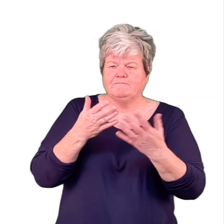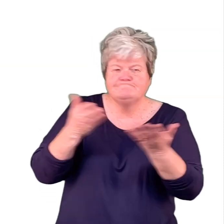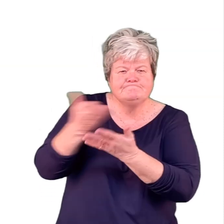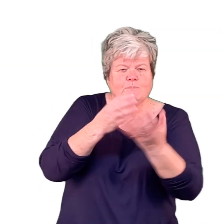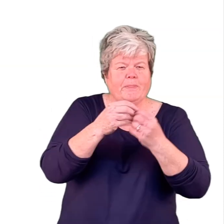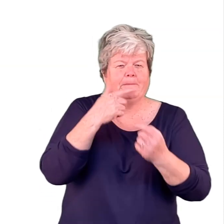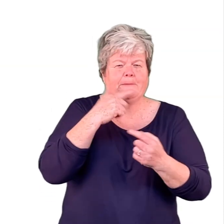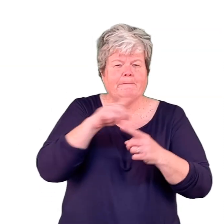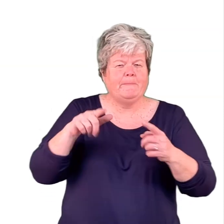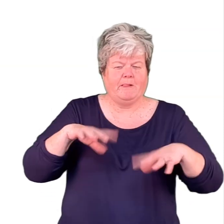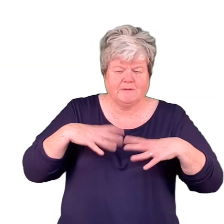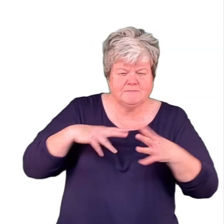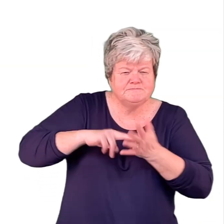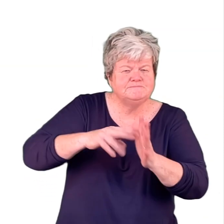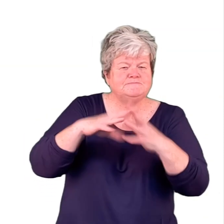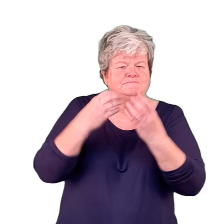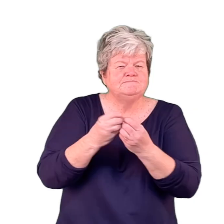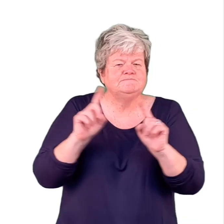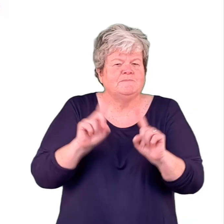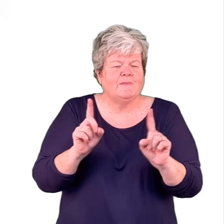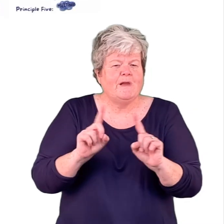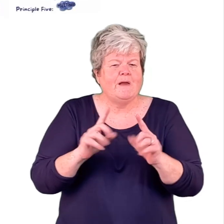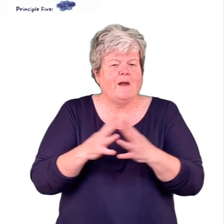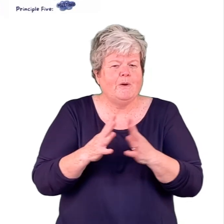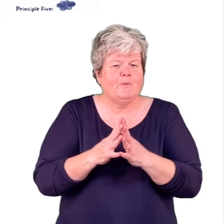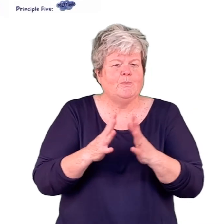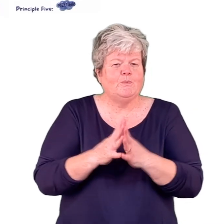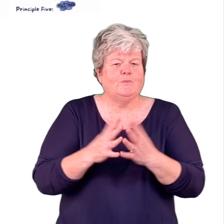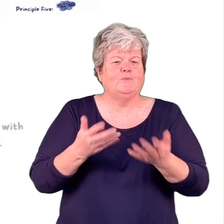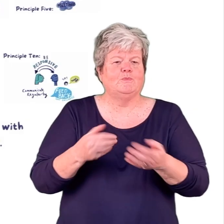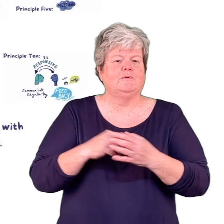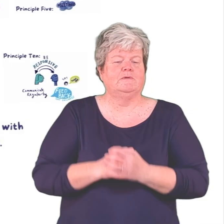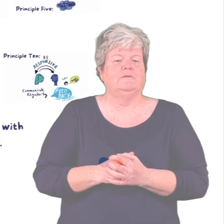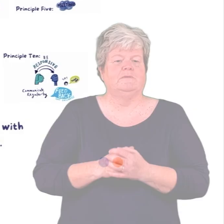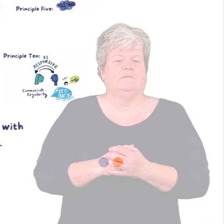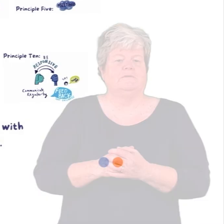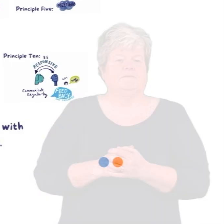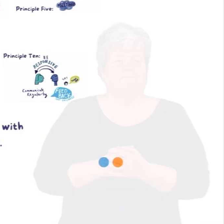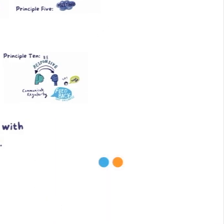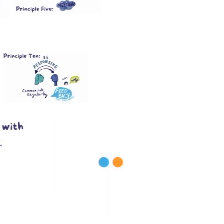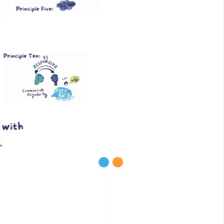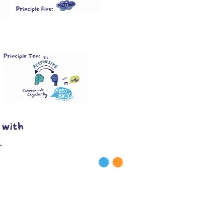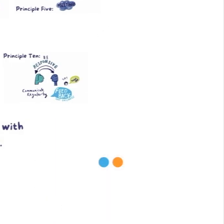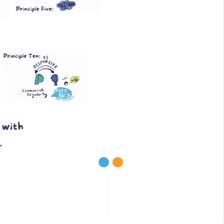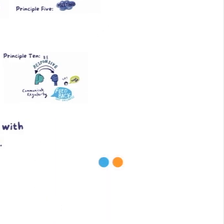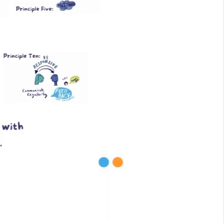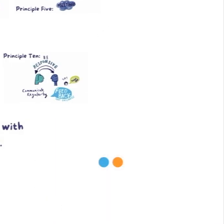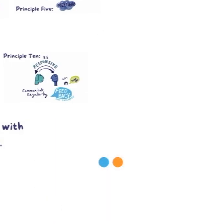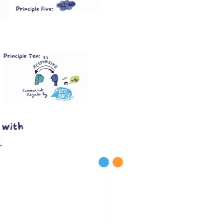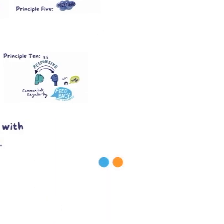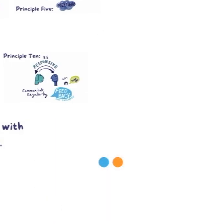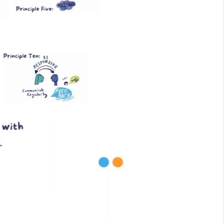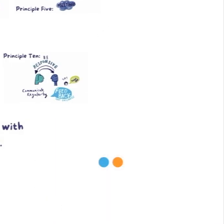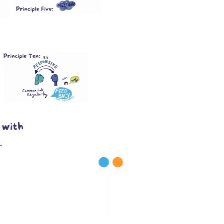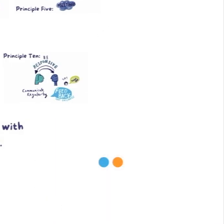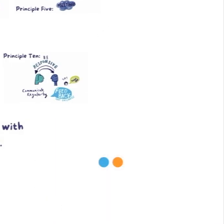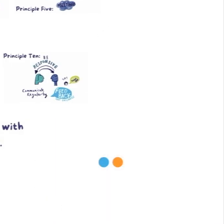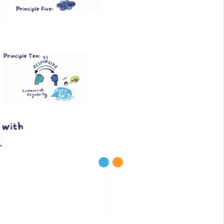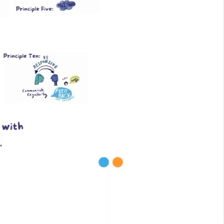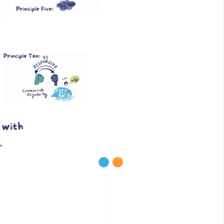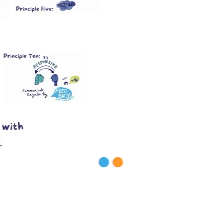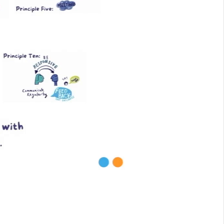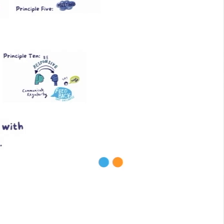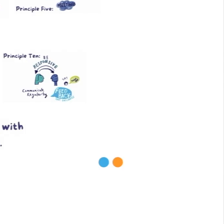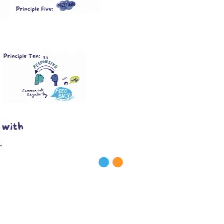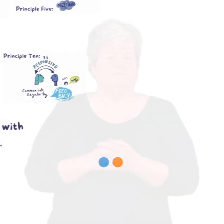The Community Engagement Toolkit shares 10 principles to guide researchers in planning for and working with community organisations for